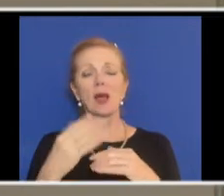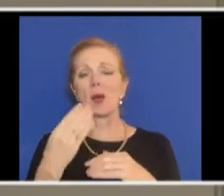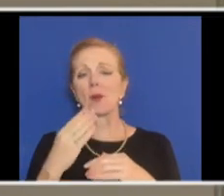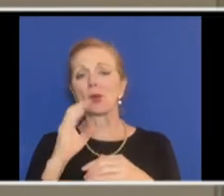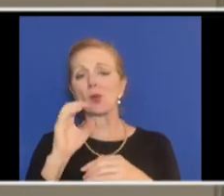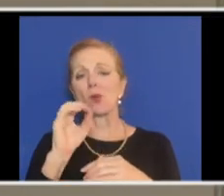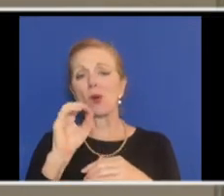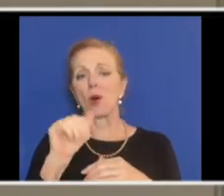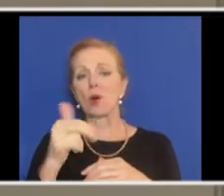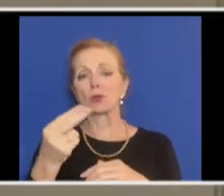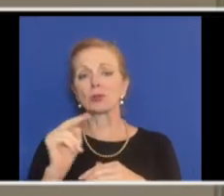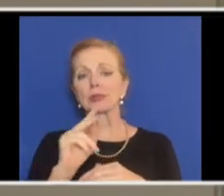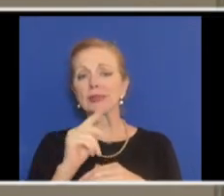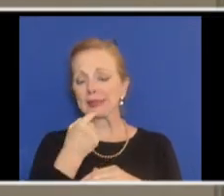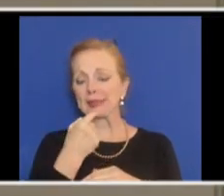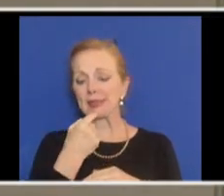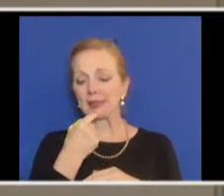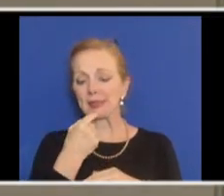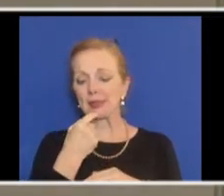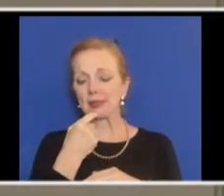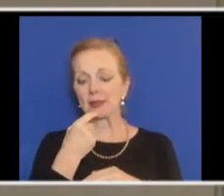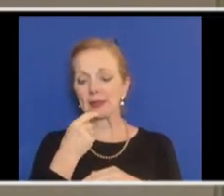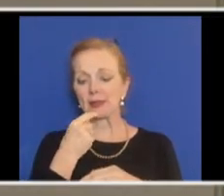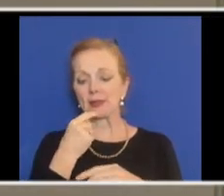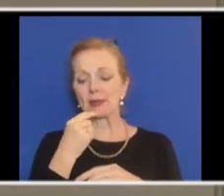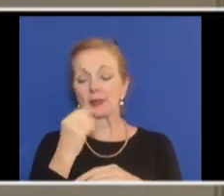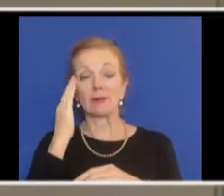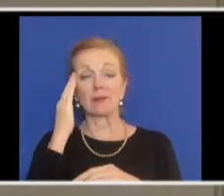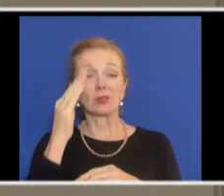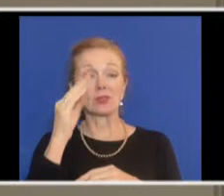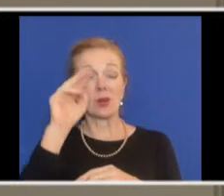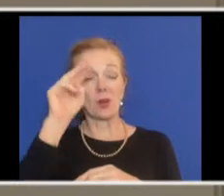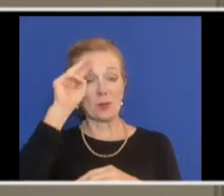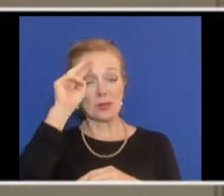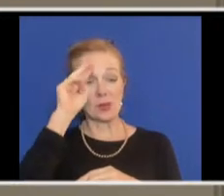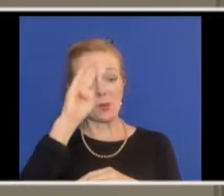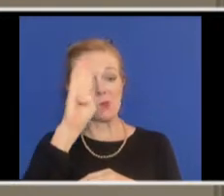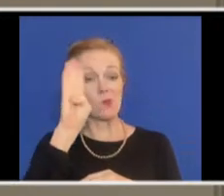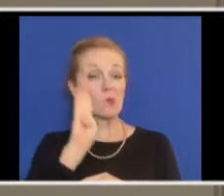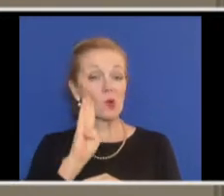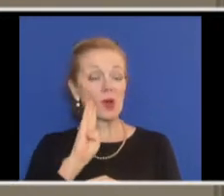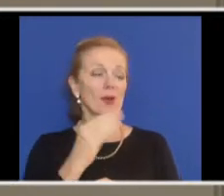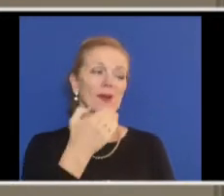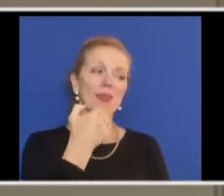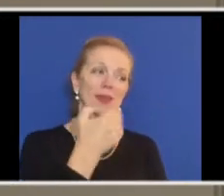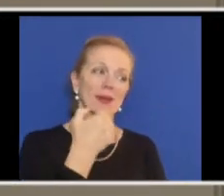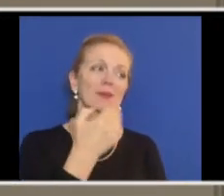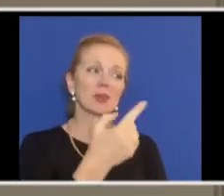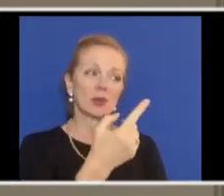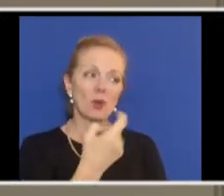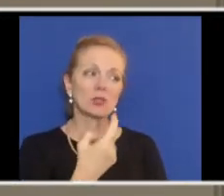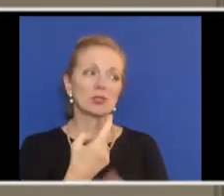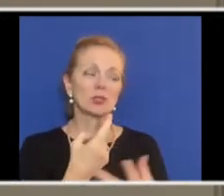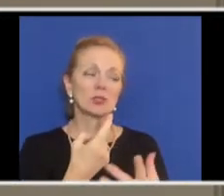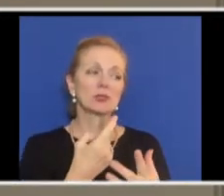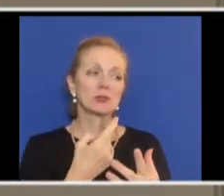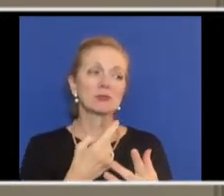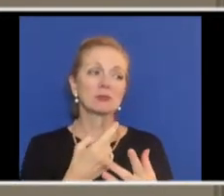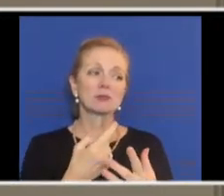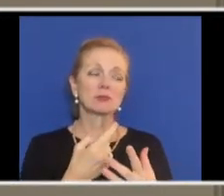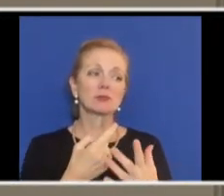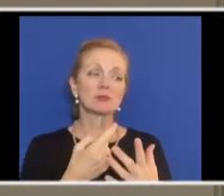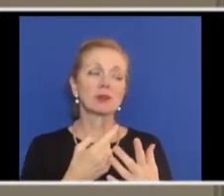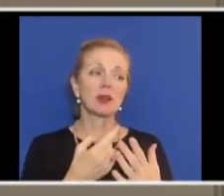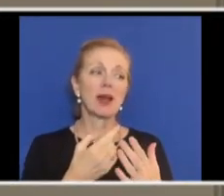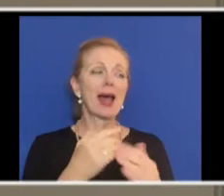said um through Mr Brown um and and thank you for your question and raising that at the very beginning how